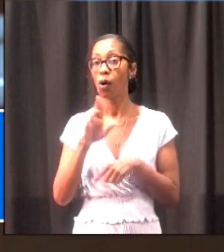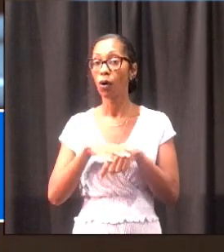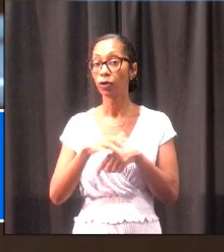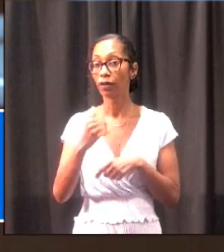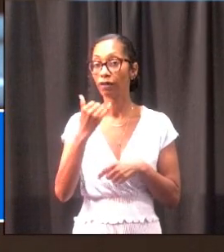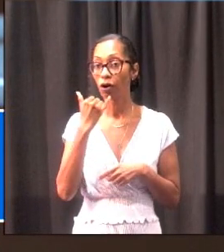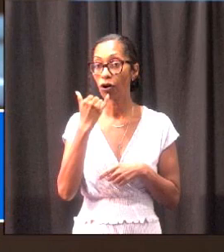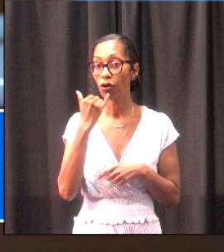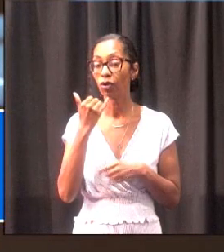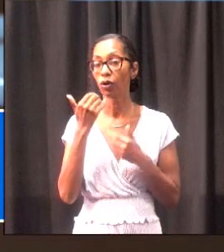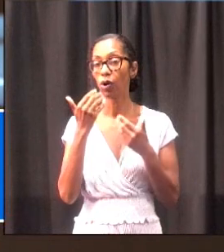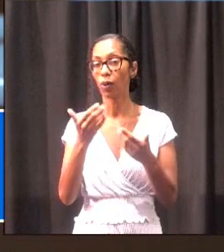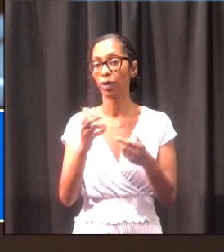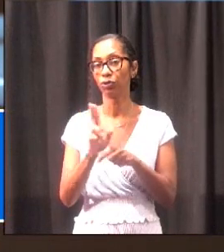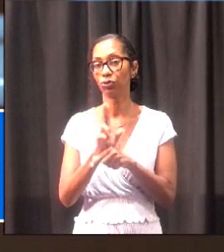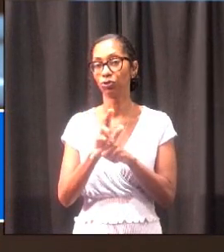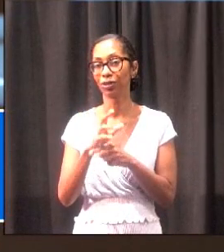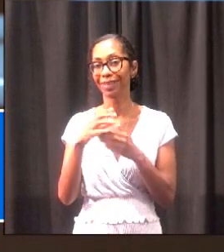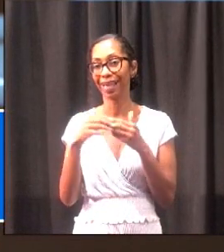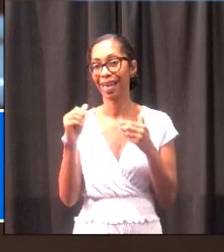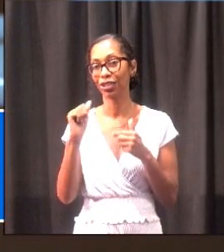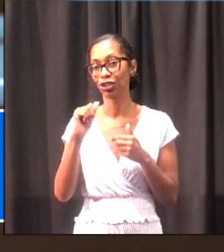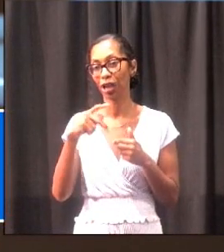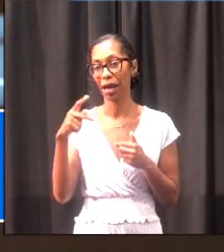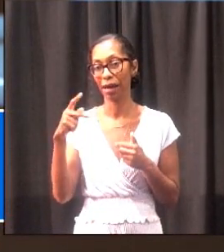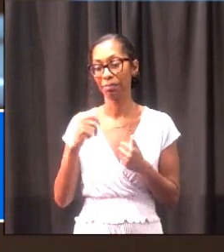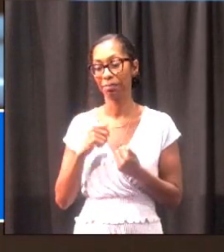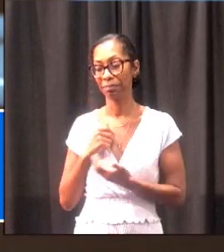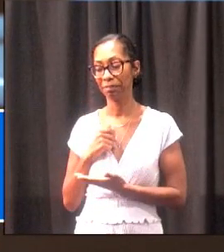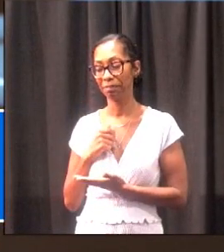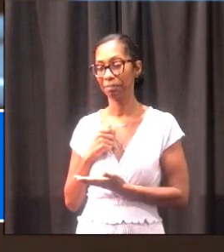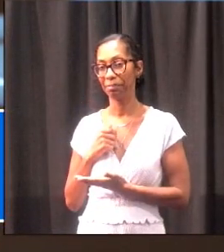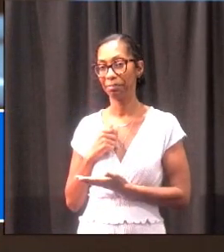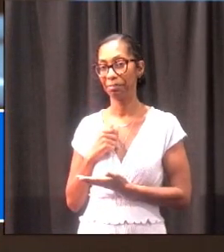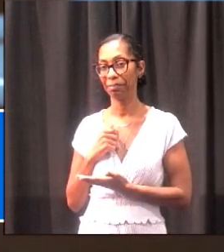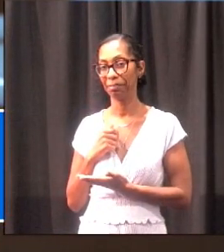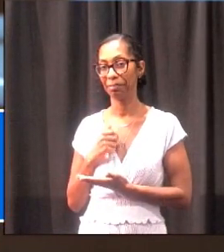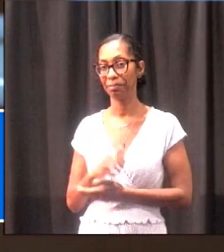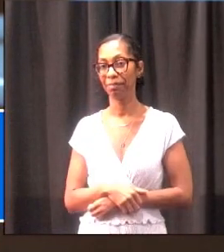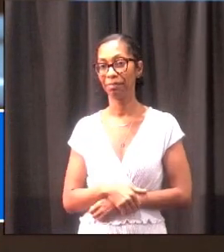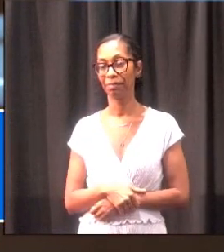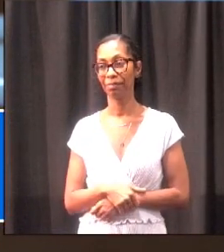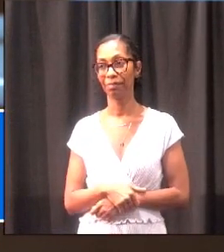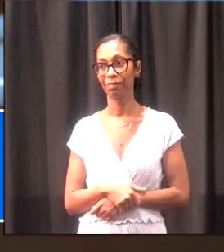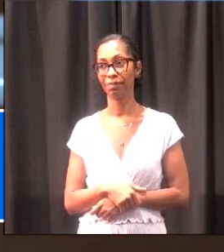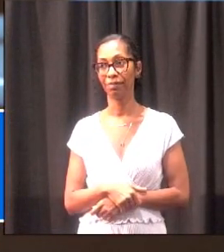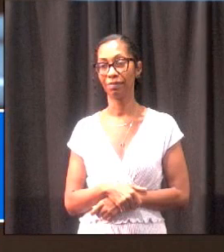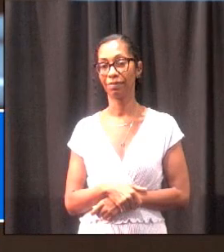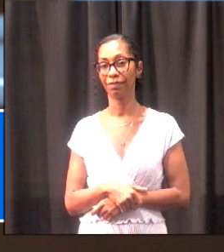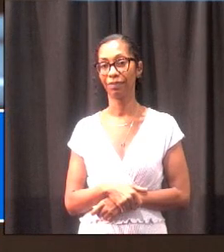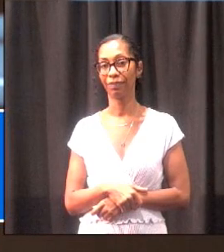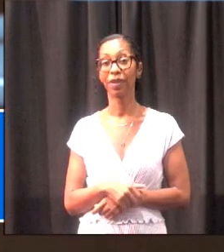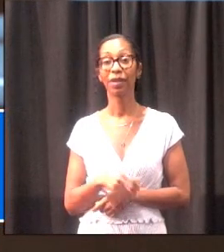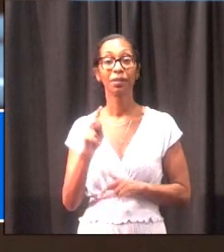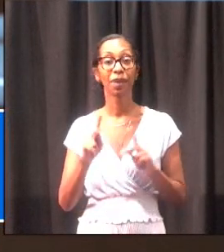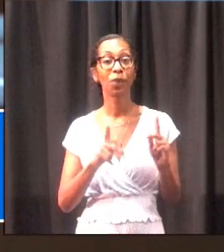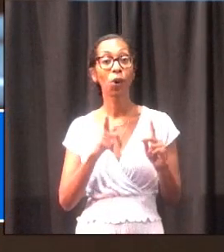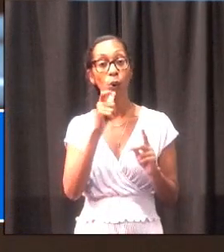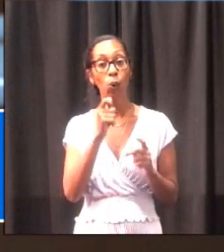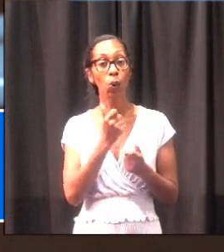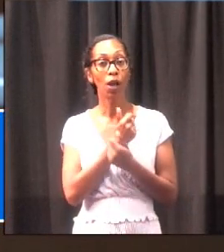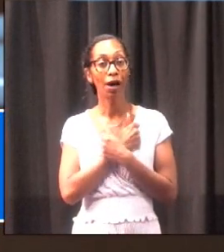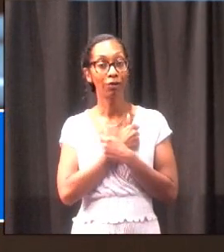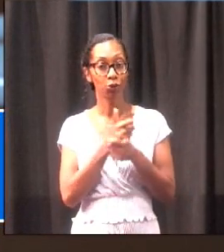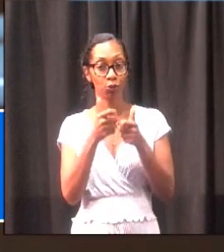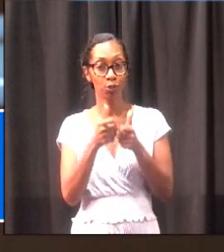ahead and use our cash app and go to $NewMercyCC, $NewMercyCC. Those of you that love to text,